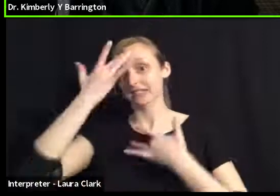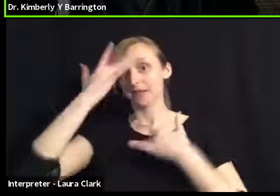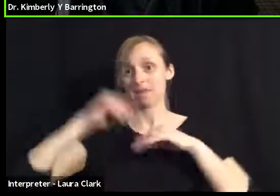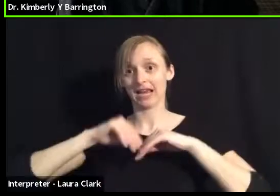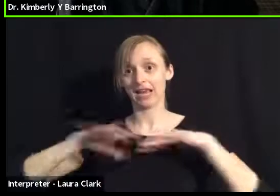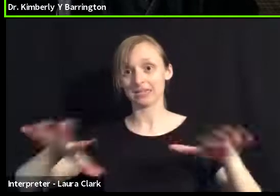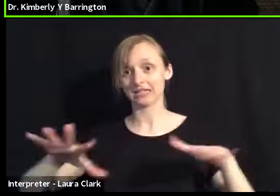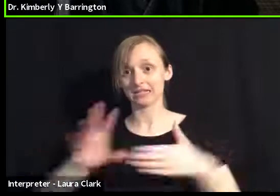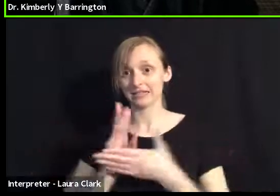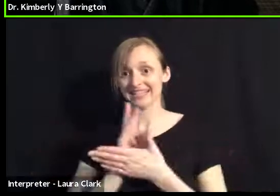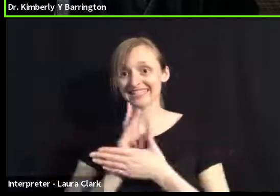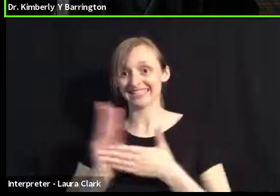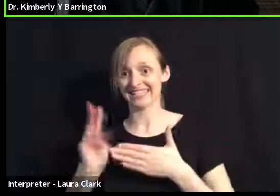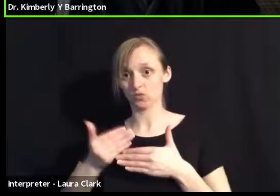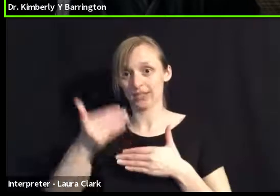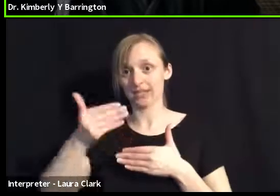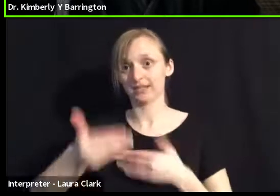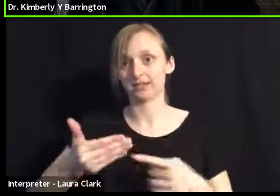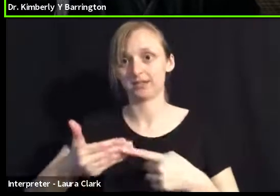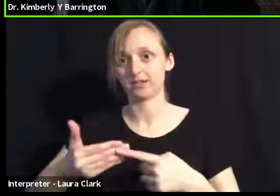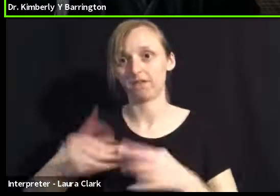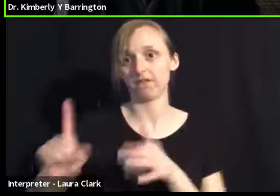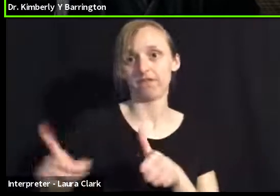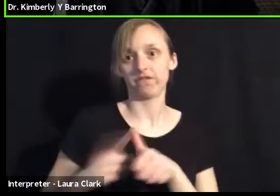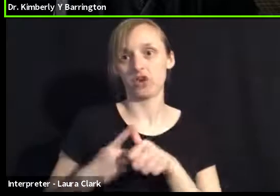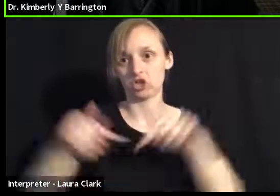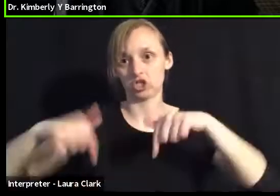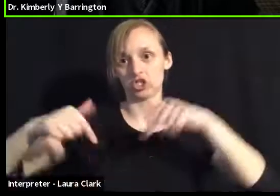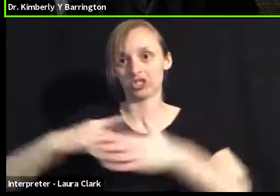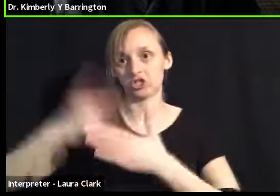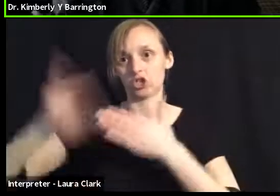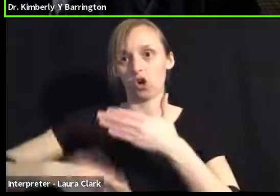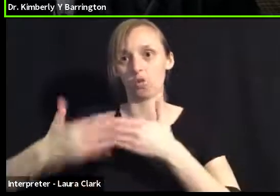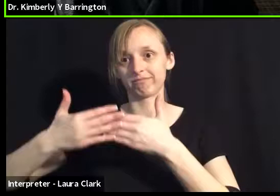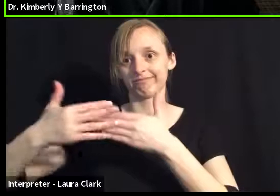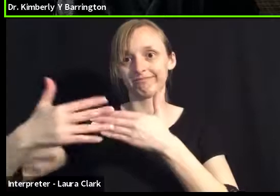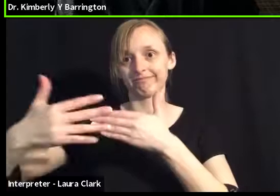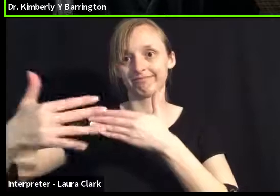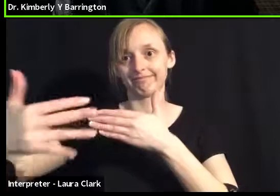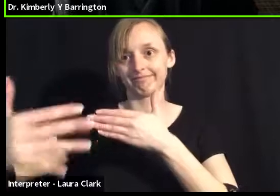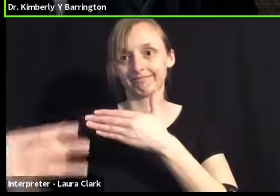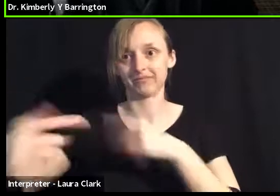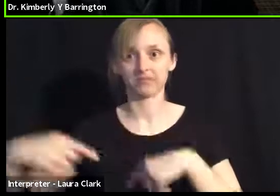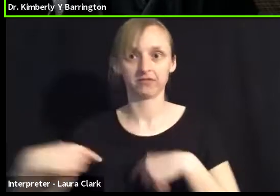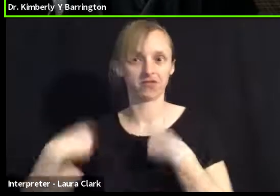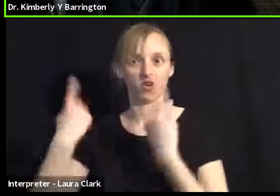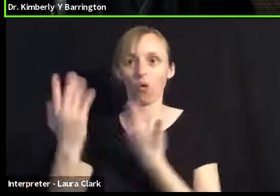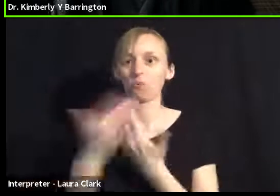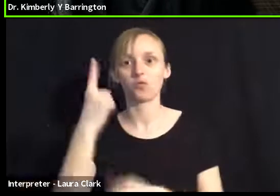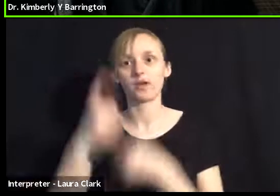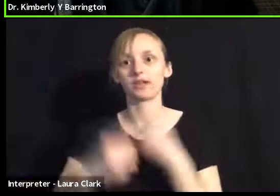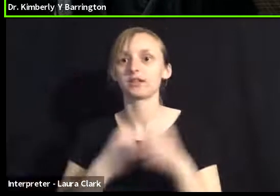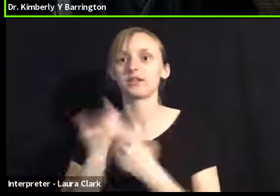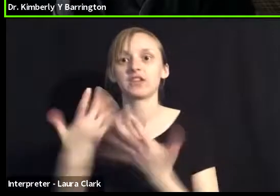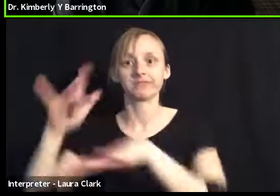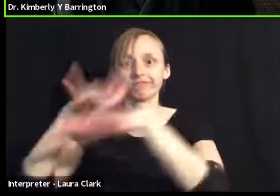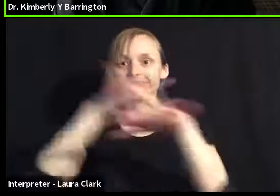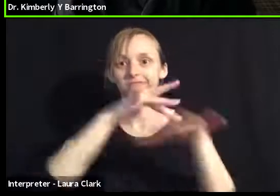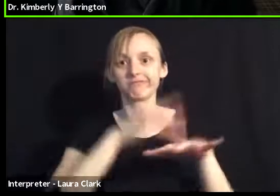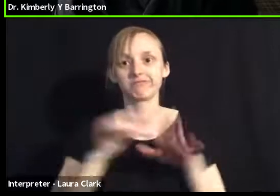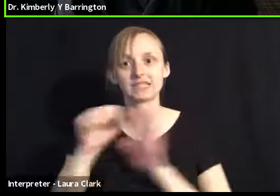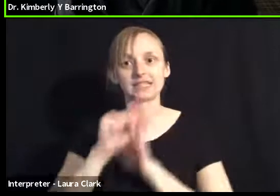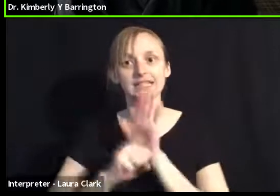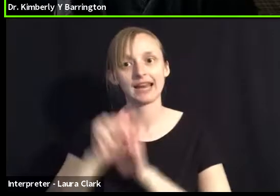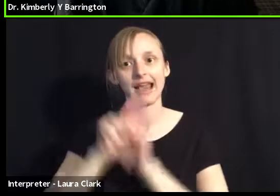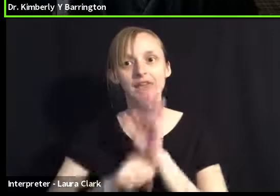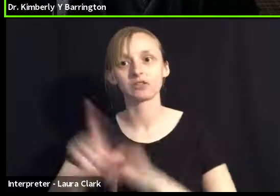we are now. How grateful we are. We have been in more than, 20 states, more than 60 cities,